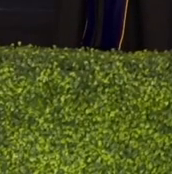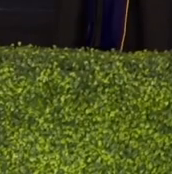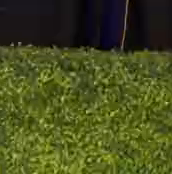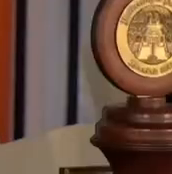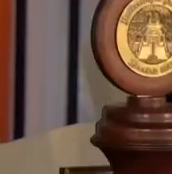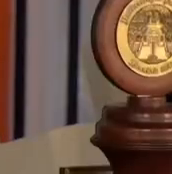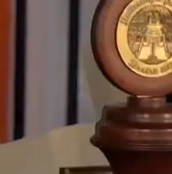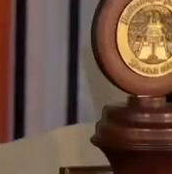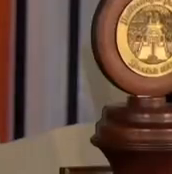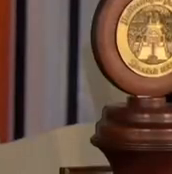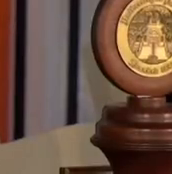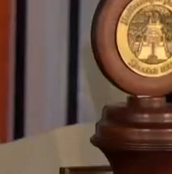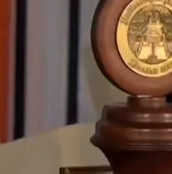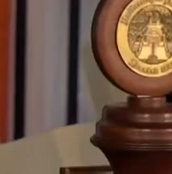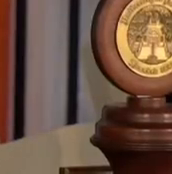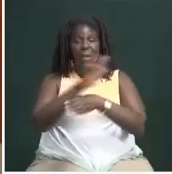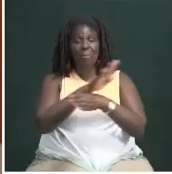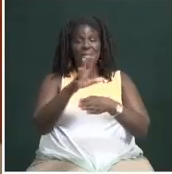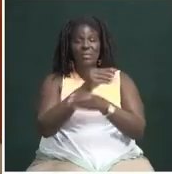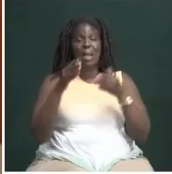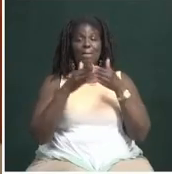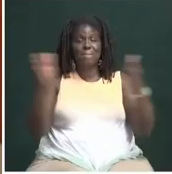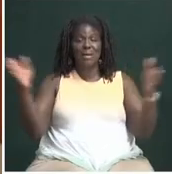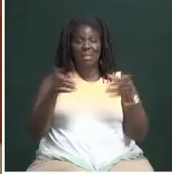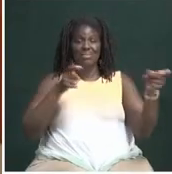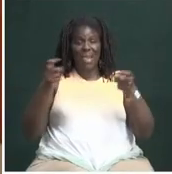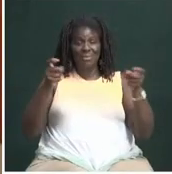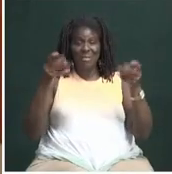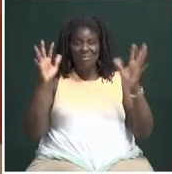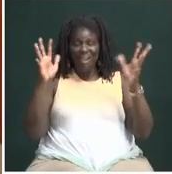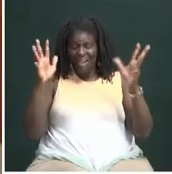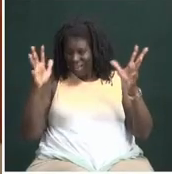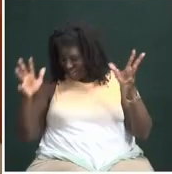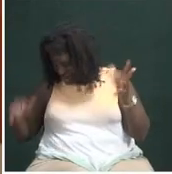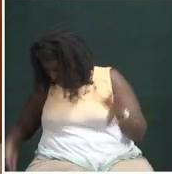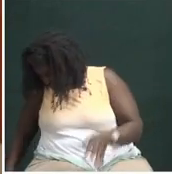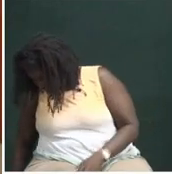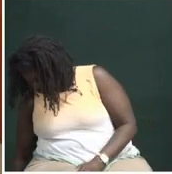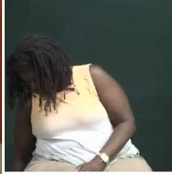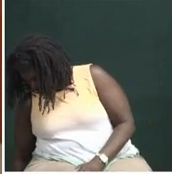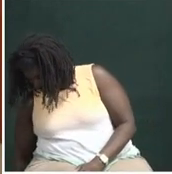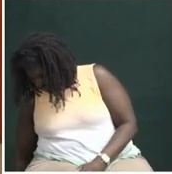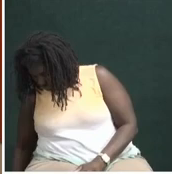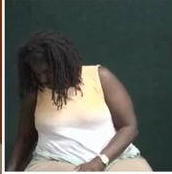2022 from the College of Business and Public Management.